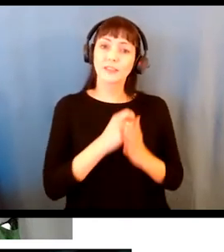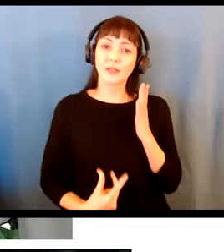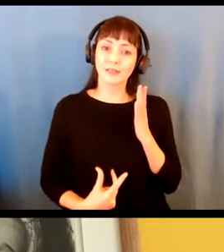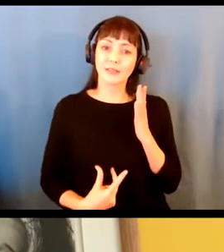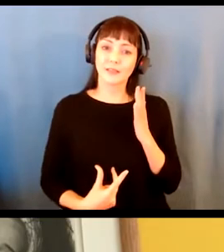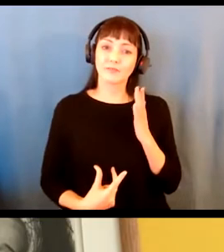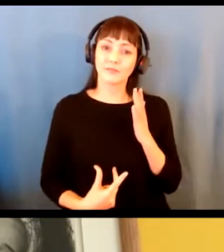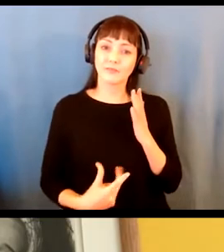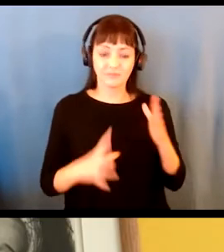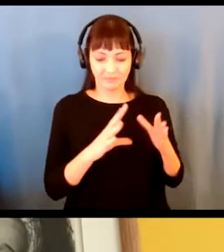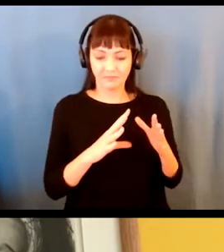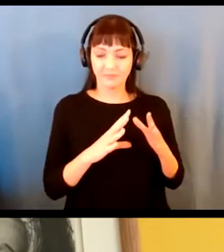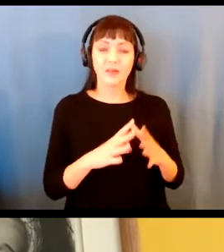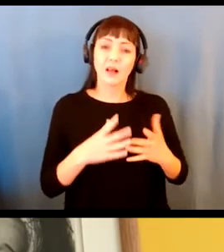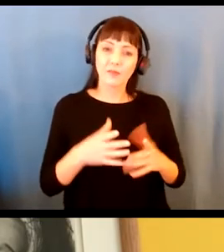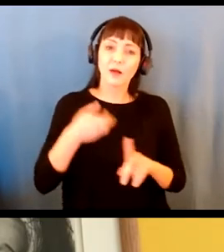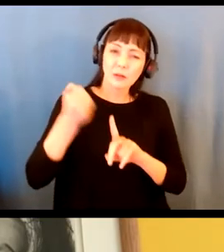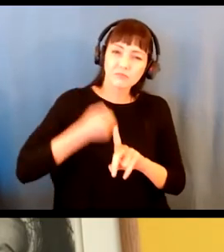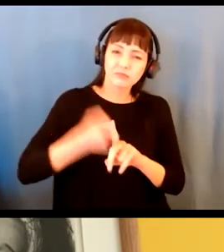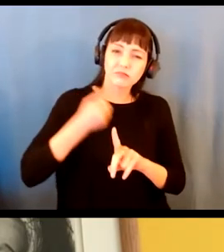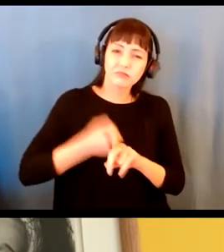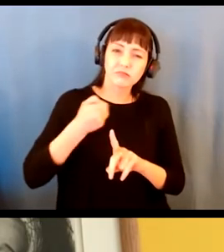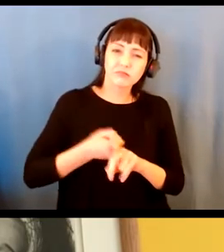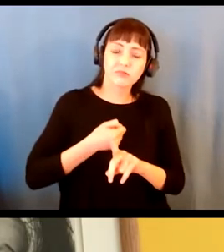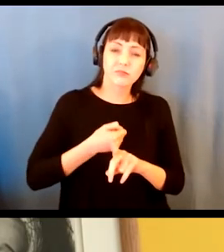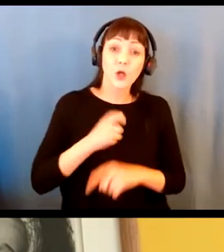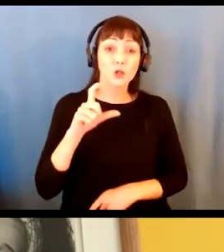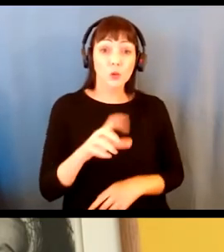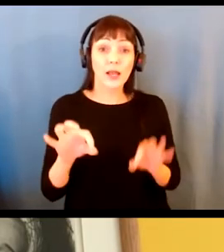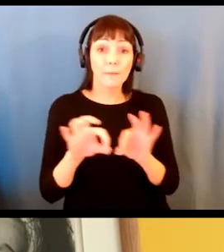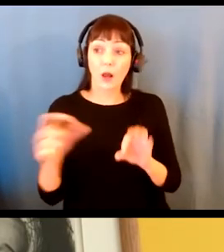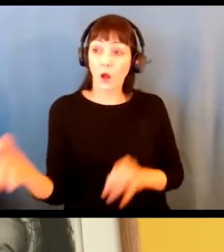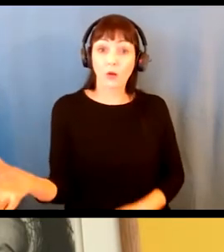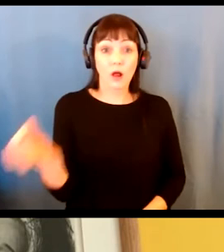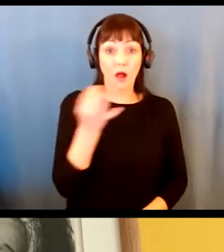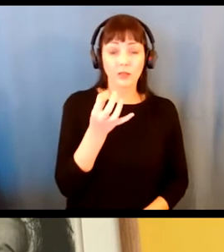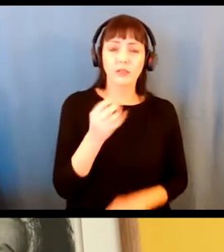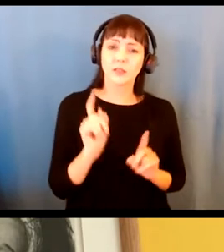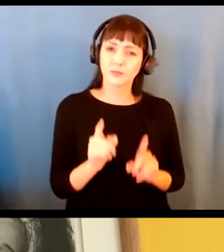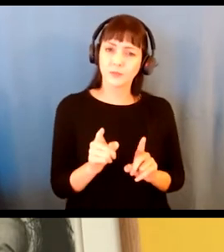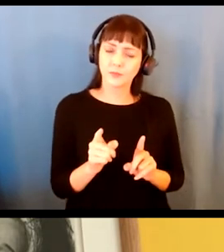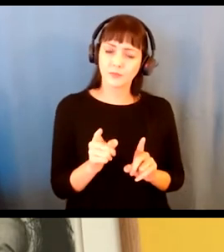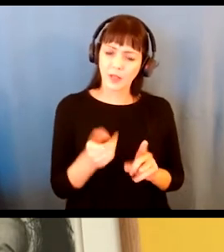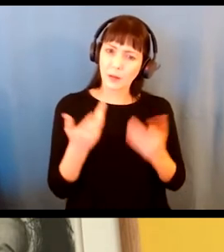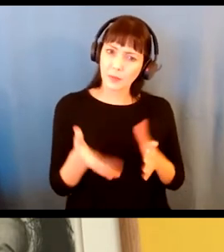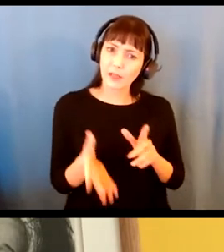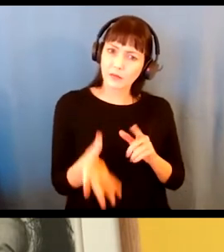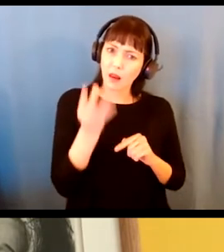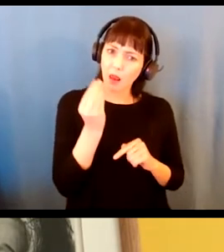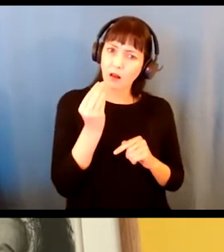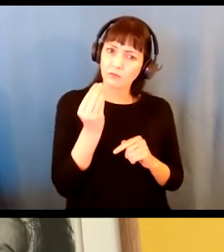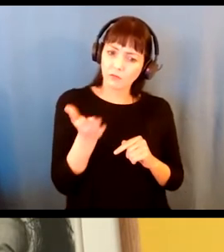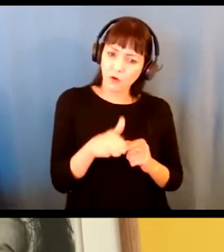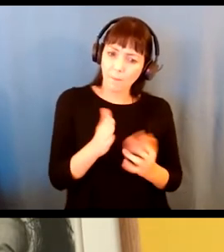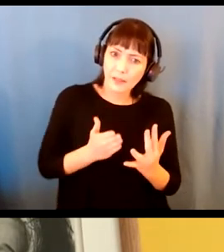for. So, Claire Barlow approached us with an intriguing proposition. How could the learning from these powerful, but sometimes